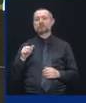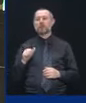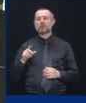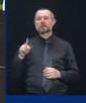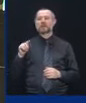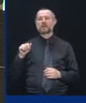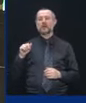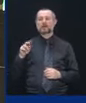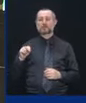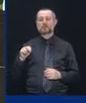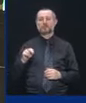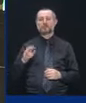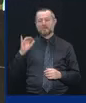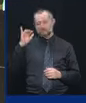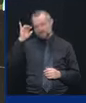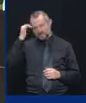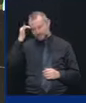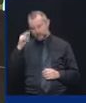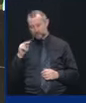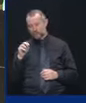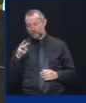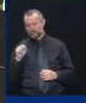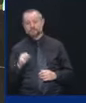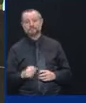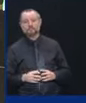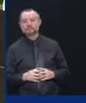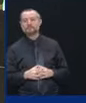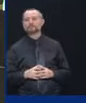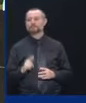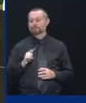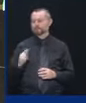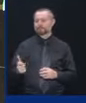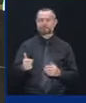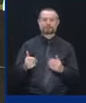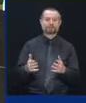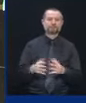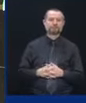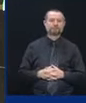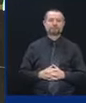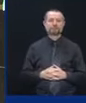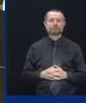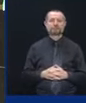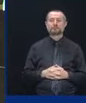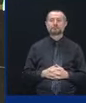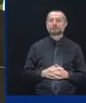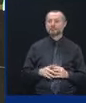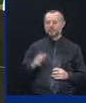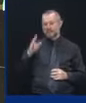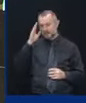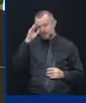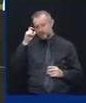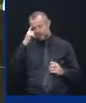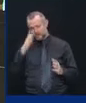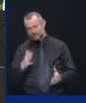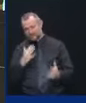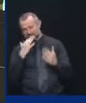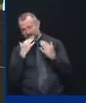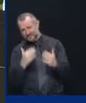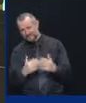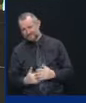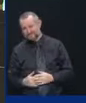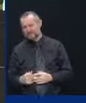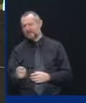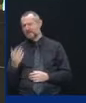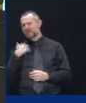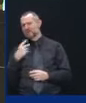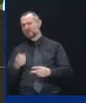News. Sandra, your line is now open. Please unmute your microphone. Hi, Governor. Thank you. I had 2